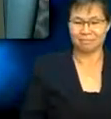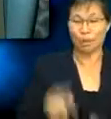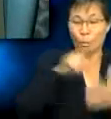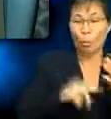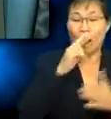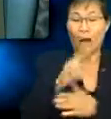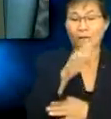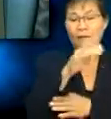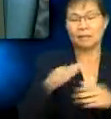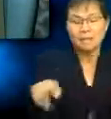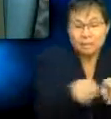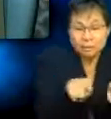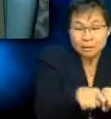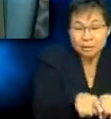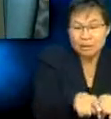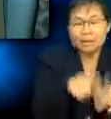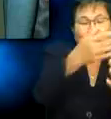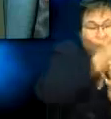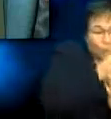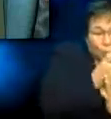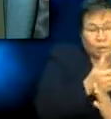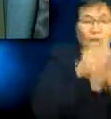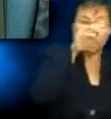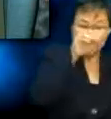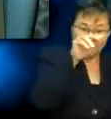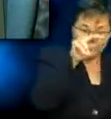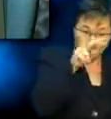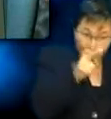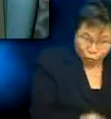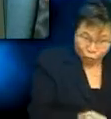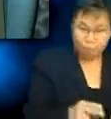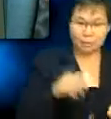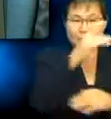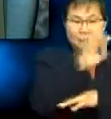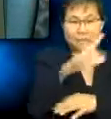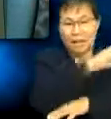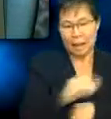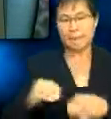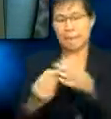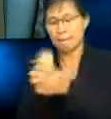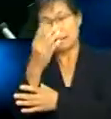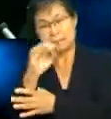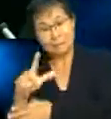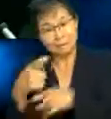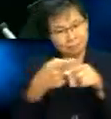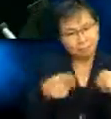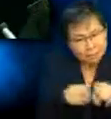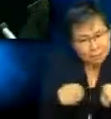What are the similarities between a human cell and a plant cell?